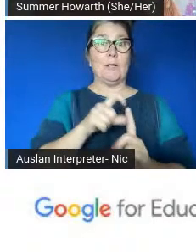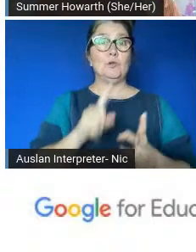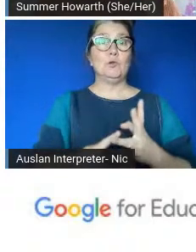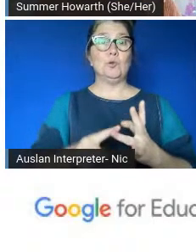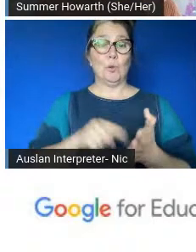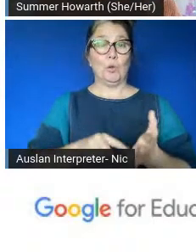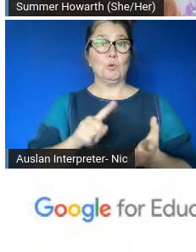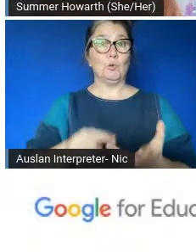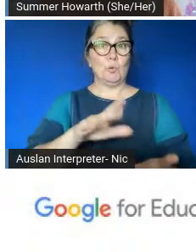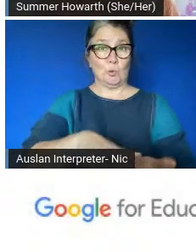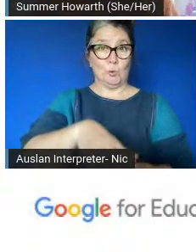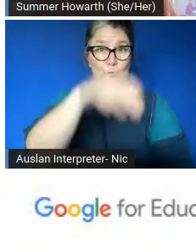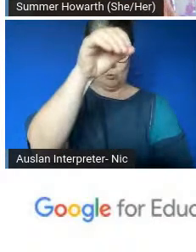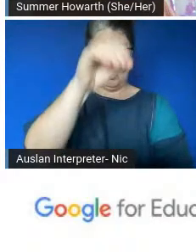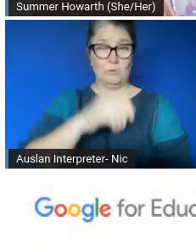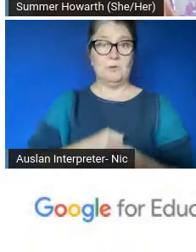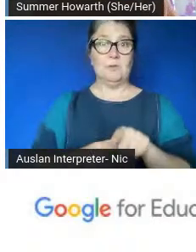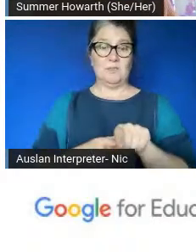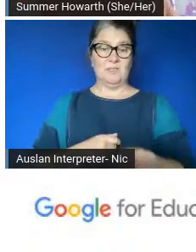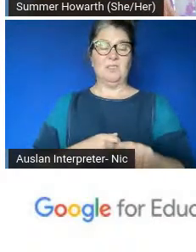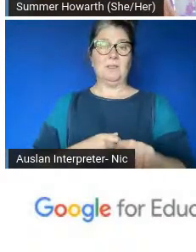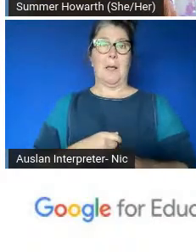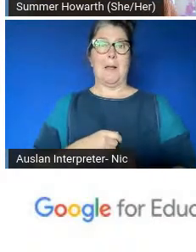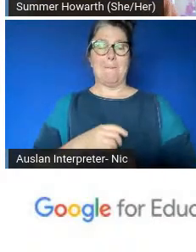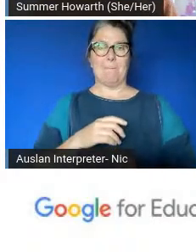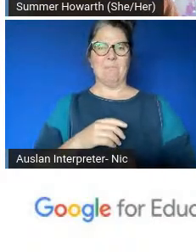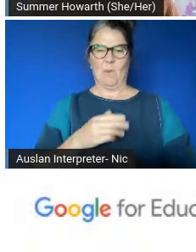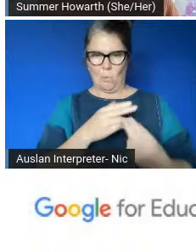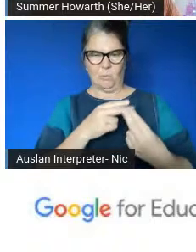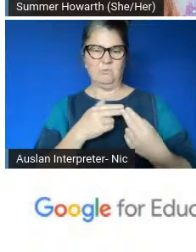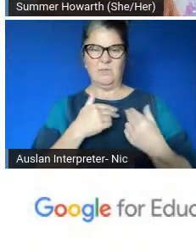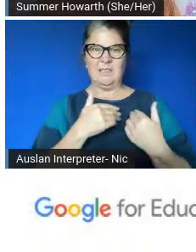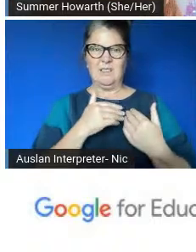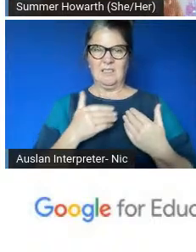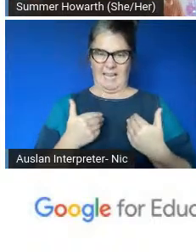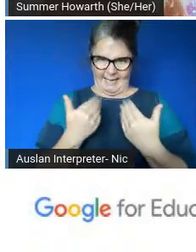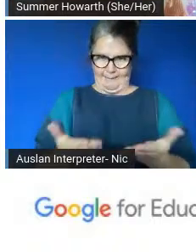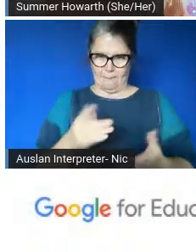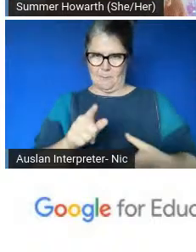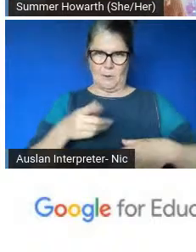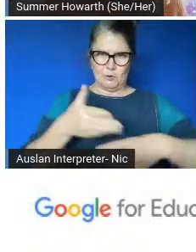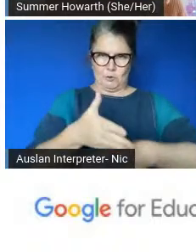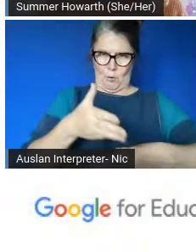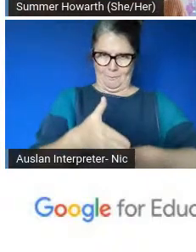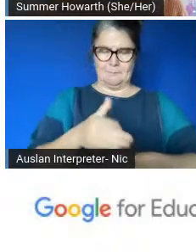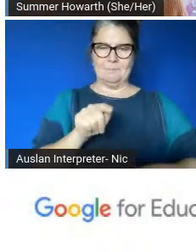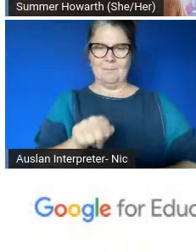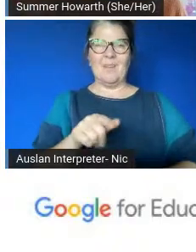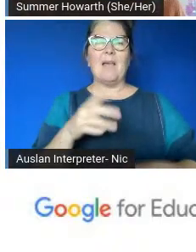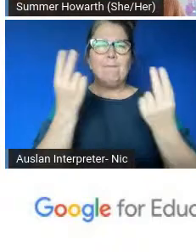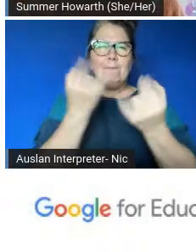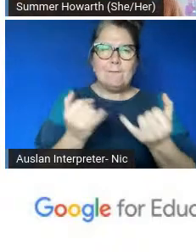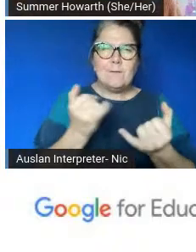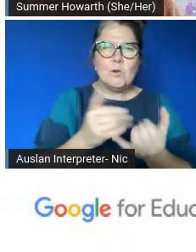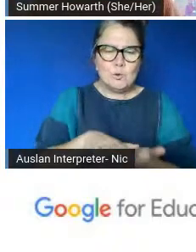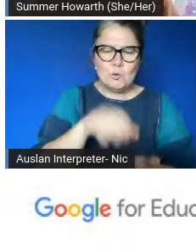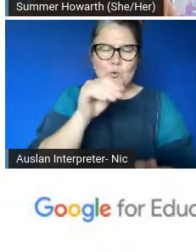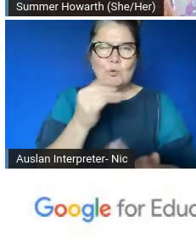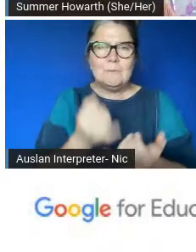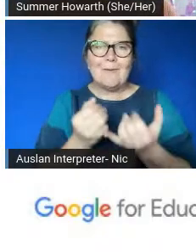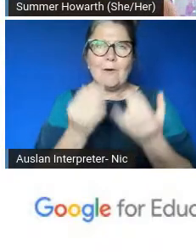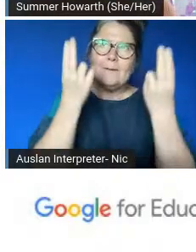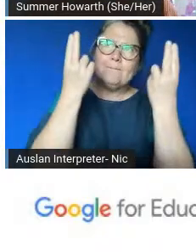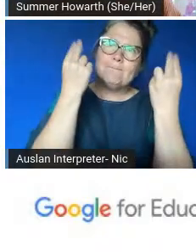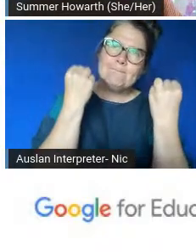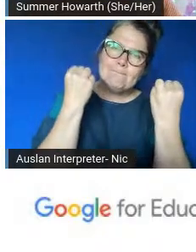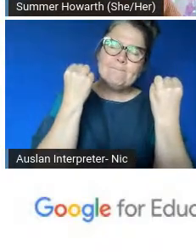a role, they might know why, but they're quite passive in there. And what we're interested in is climbing up that ladder,